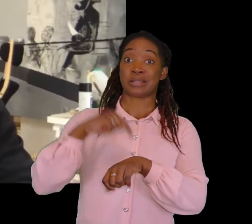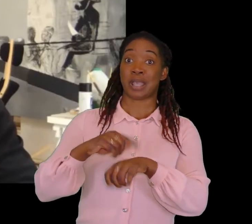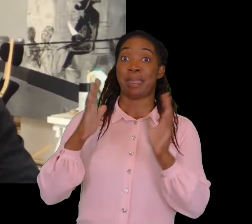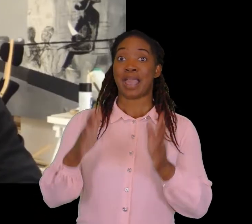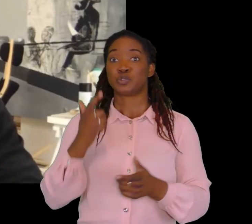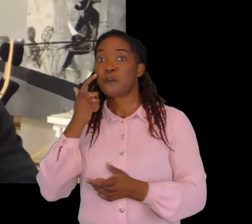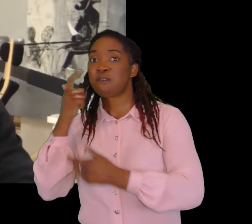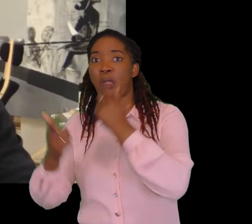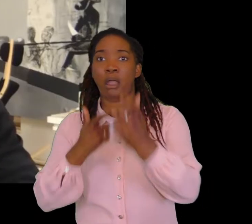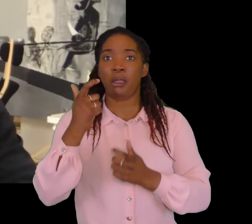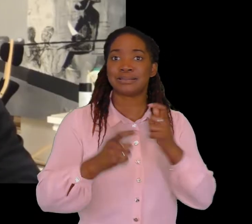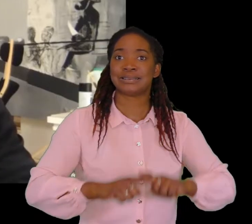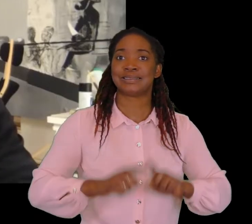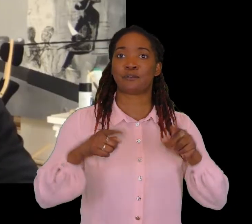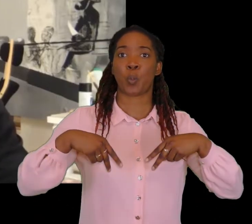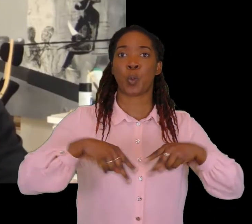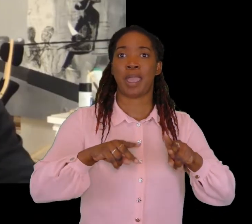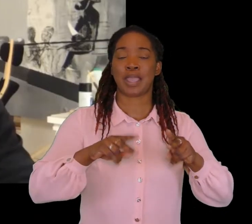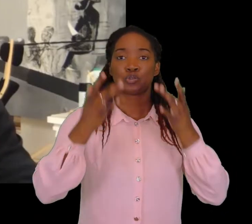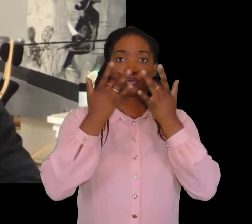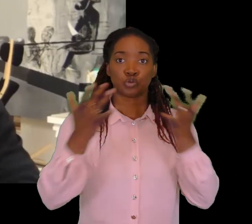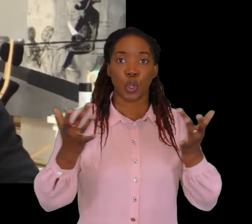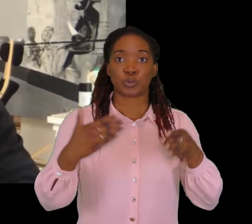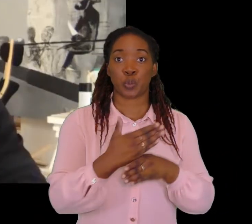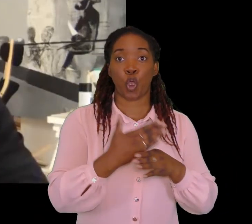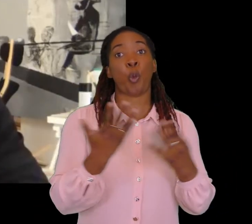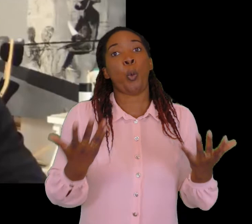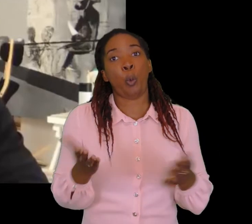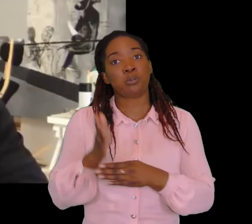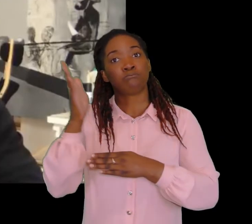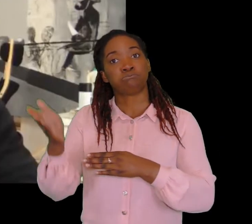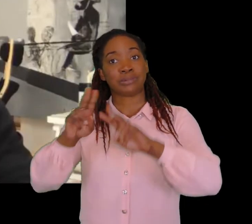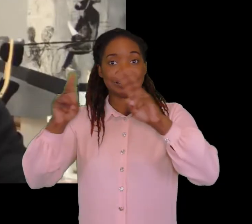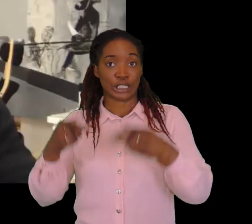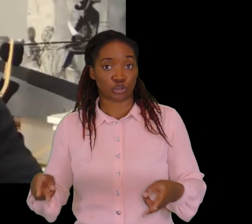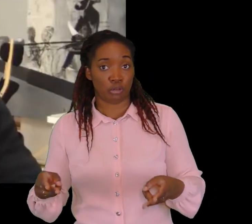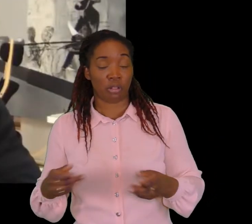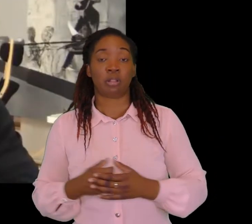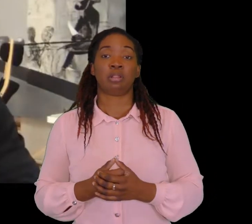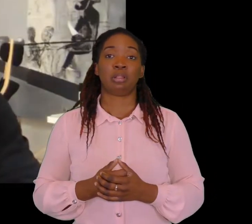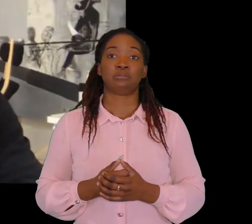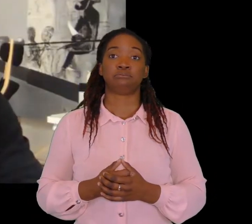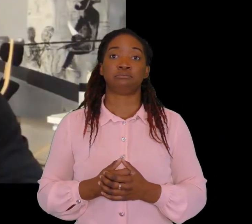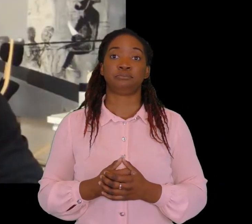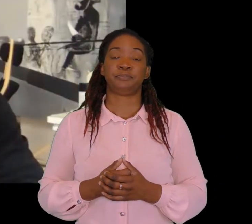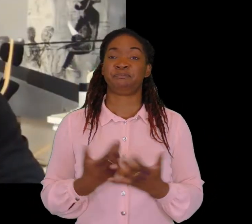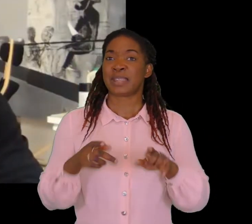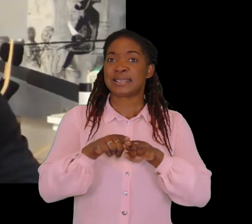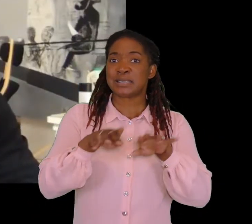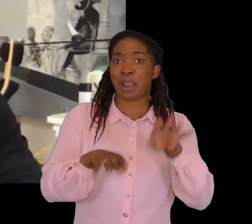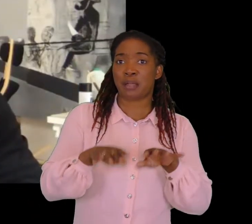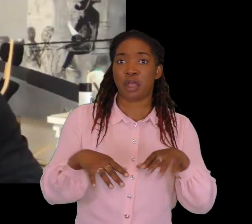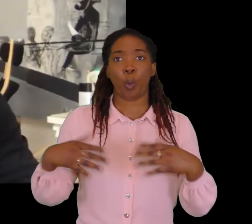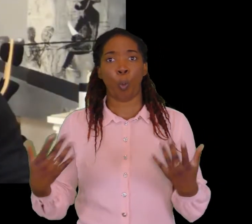different sort of forum to show his work, or maybe go international, for all I know. So in terms of the similarities or the